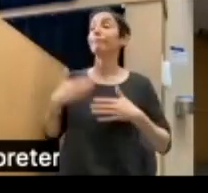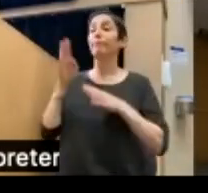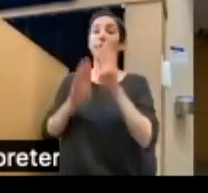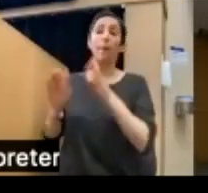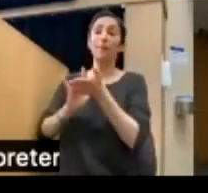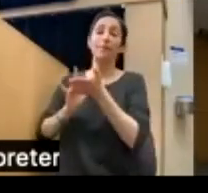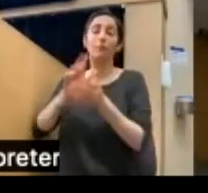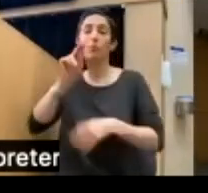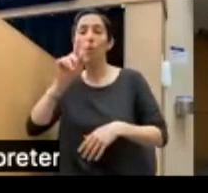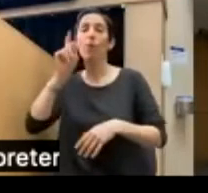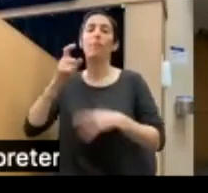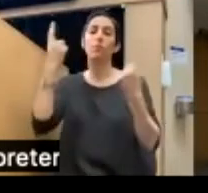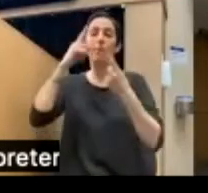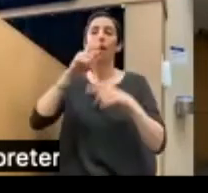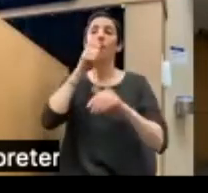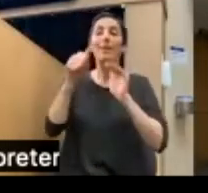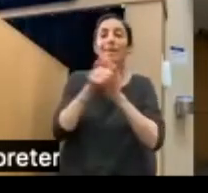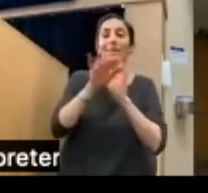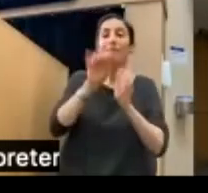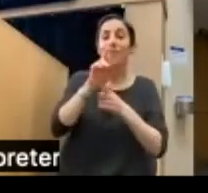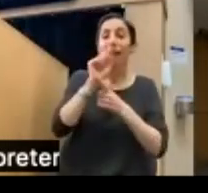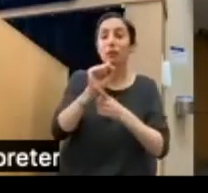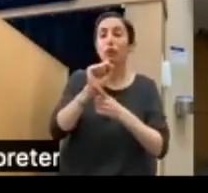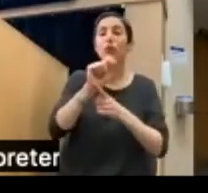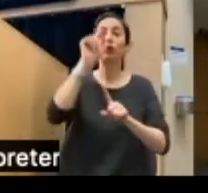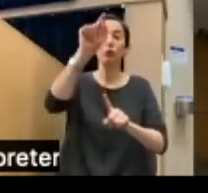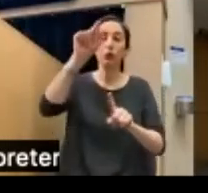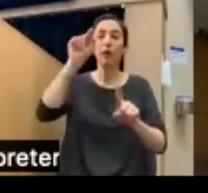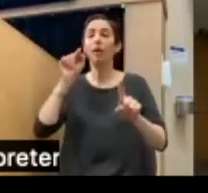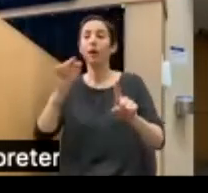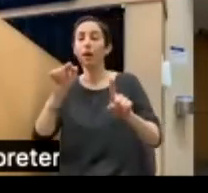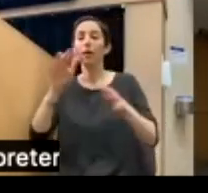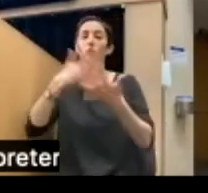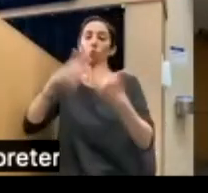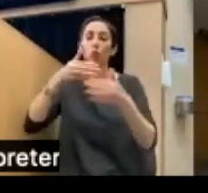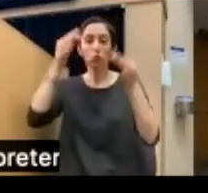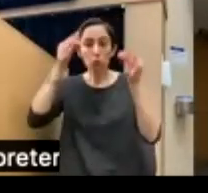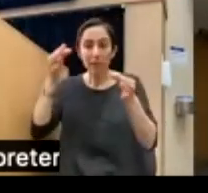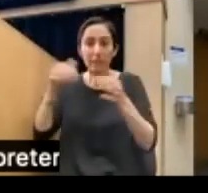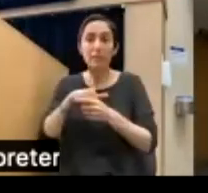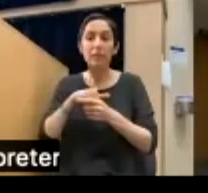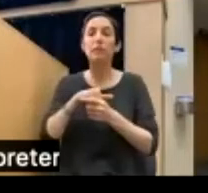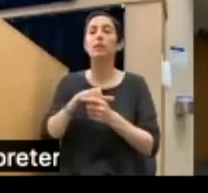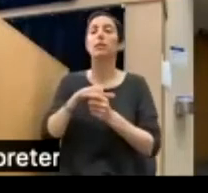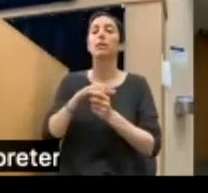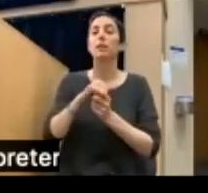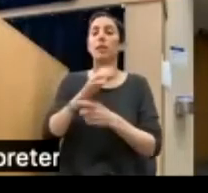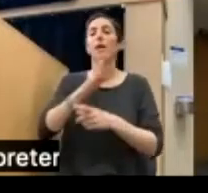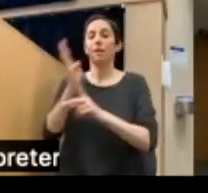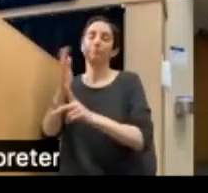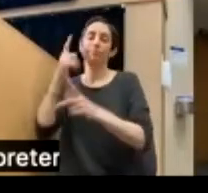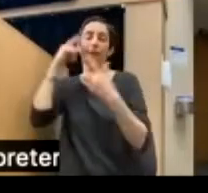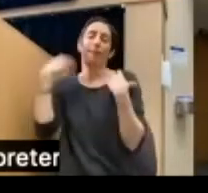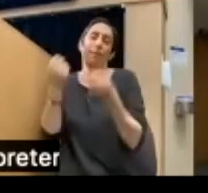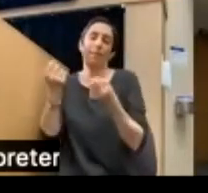factors of health or the social determinants, all those different areas and ecosystems we talked about. And then it's also our mental